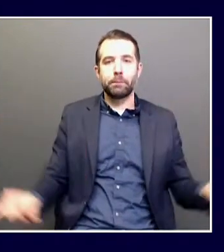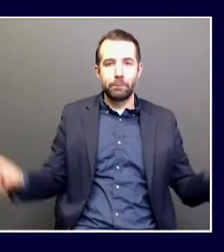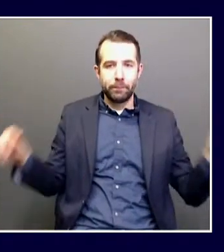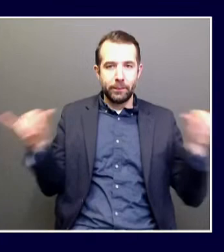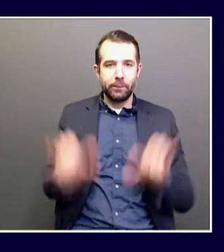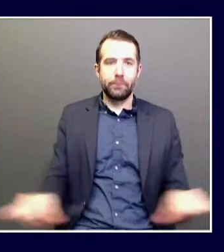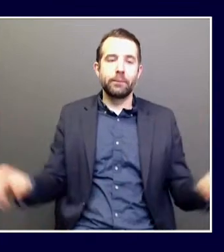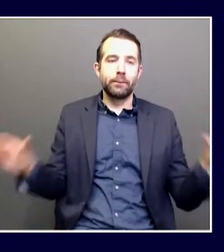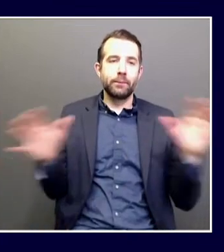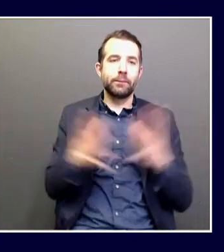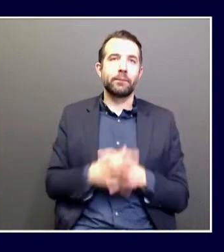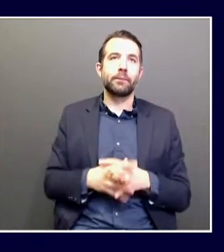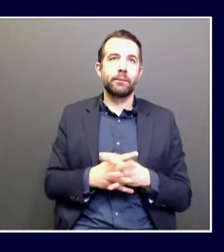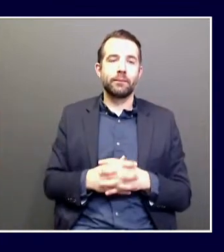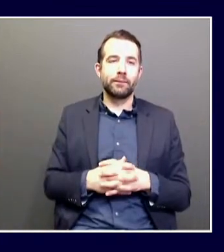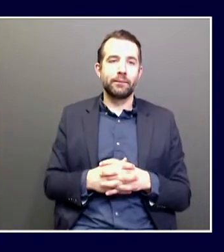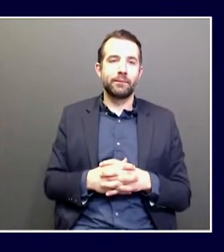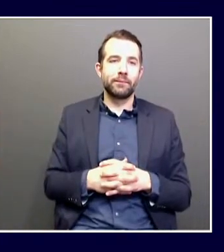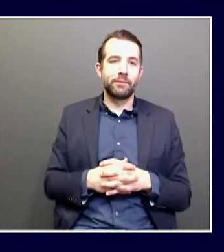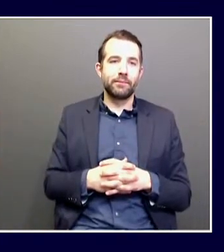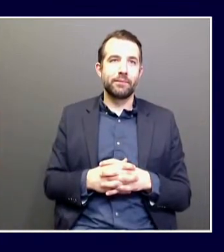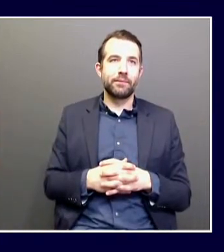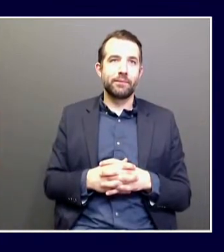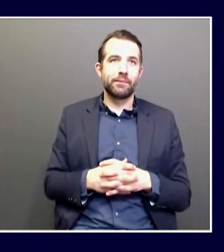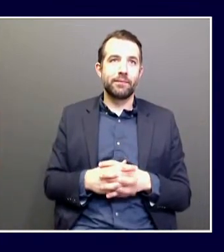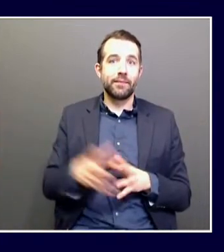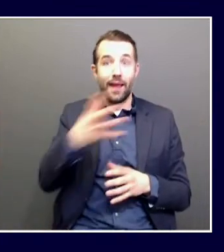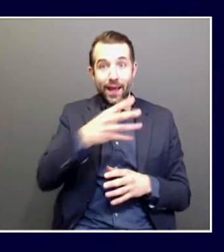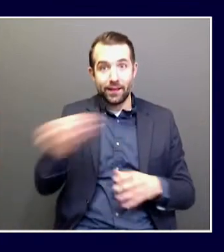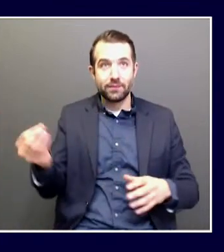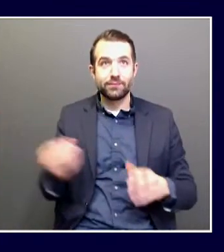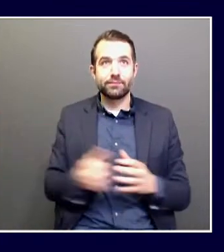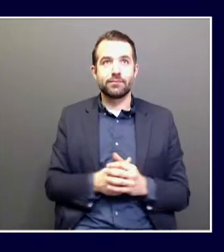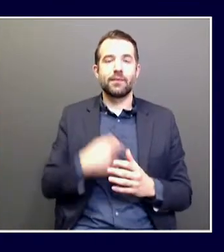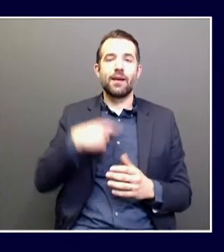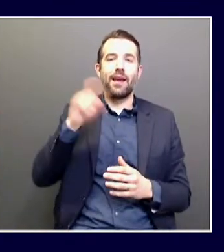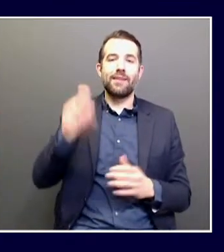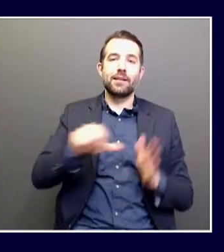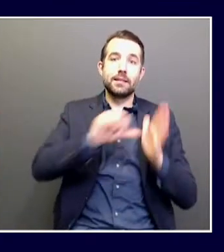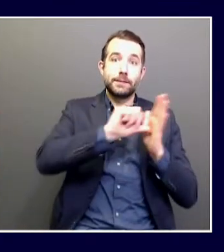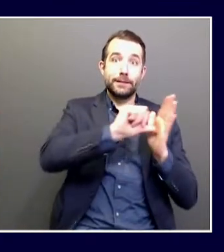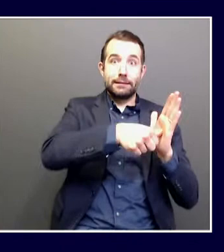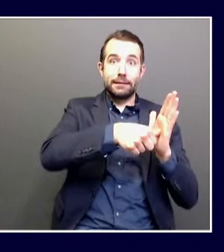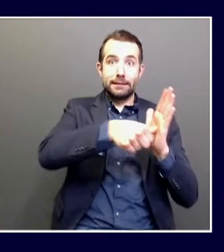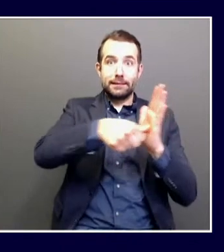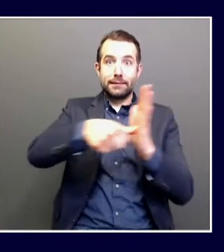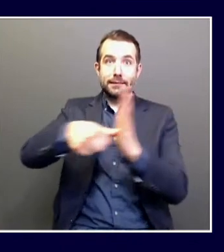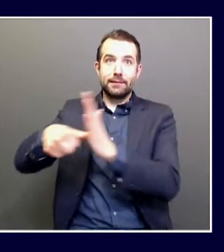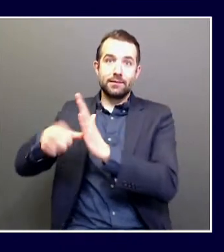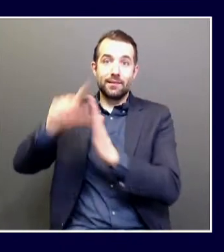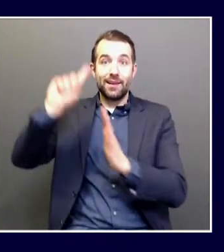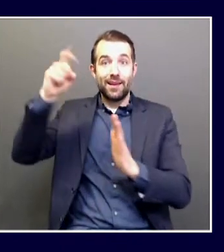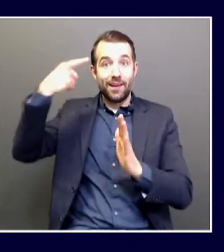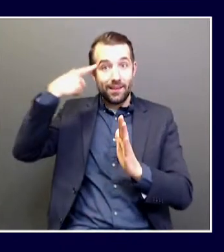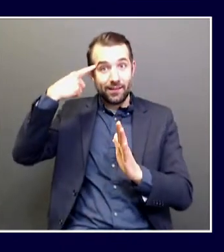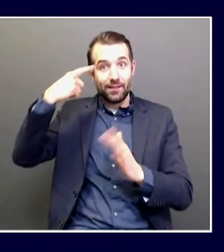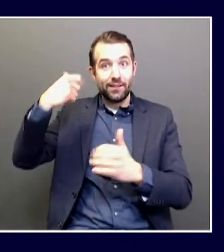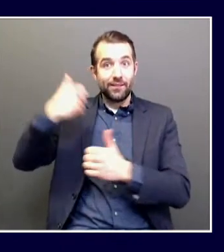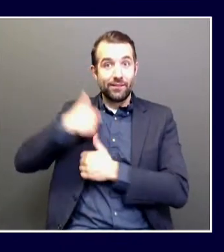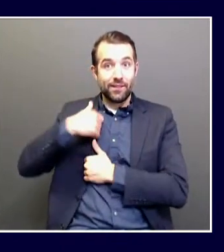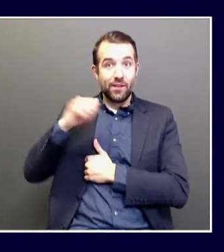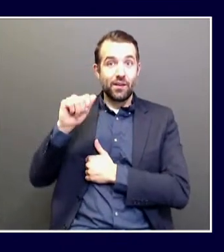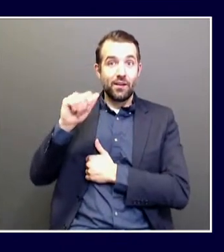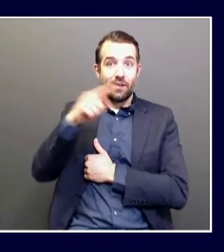And of course, I'd be remiss if I didn't mention that the Augusta site itself at the Armory will be